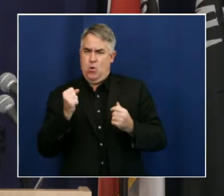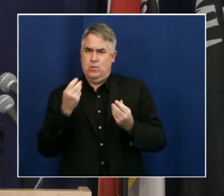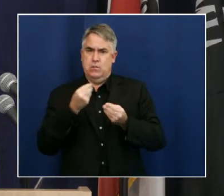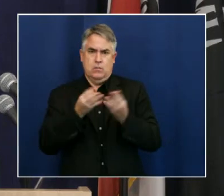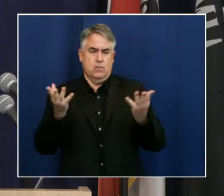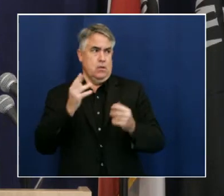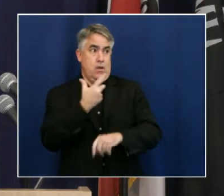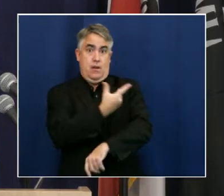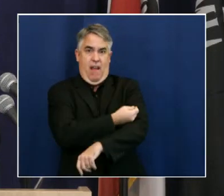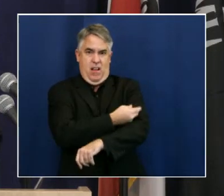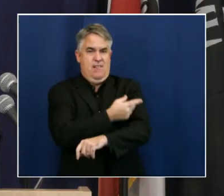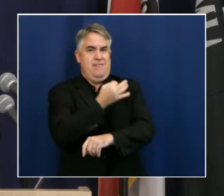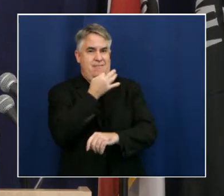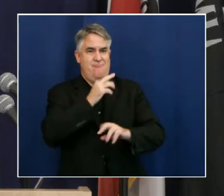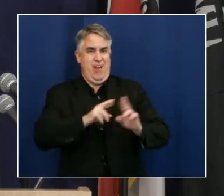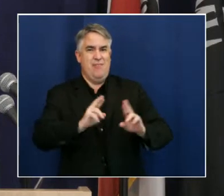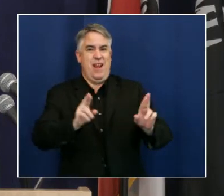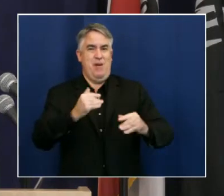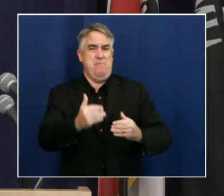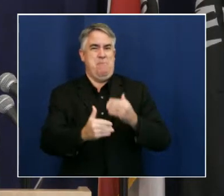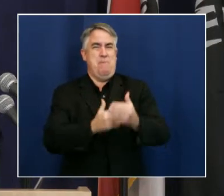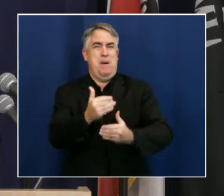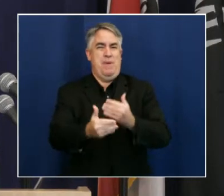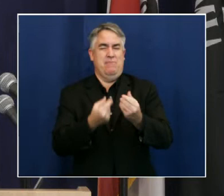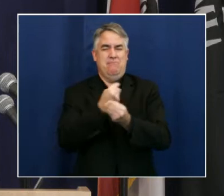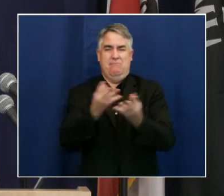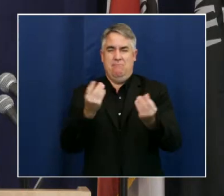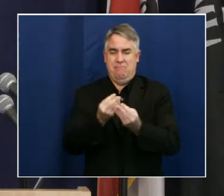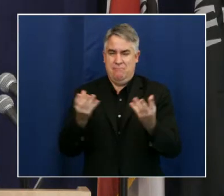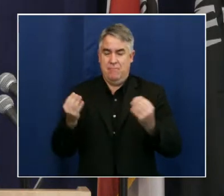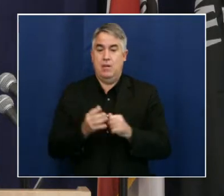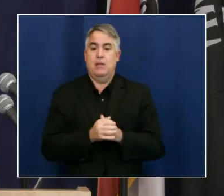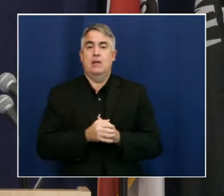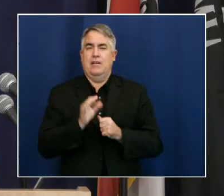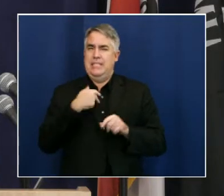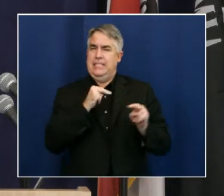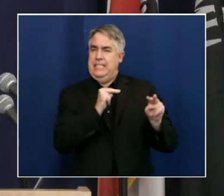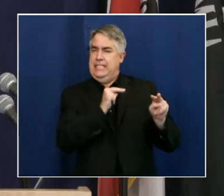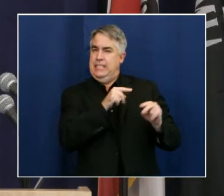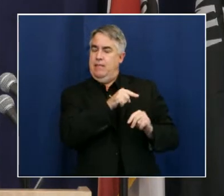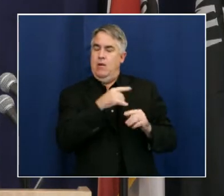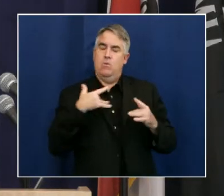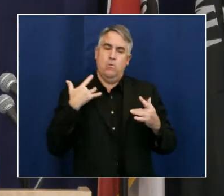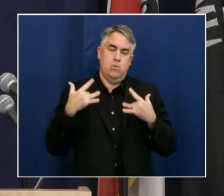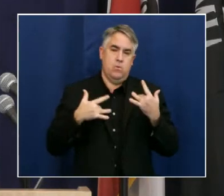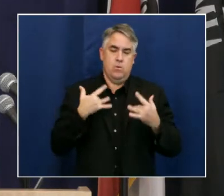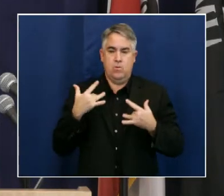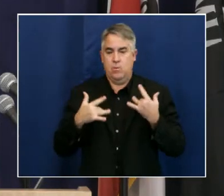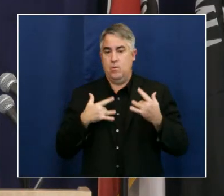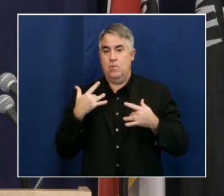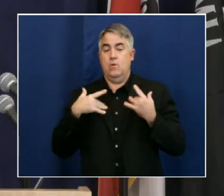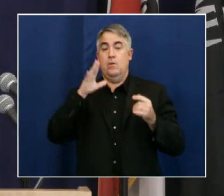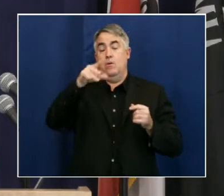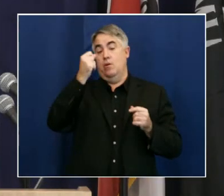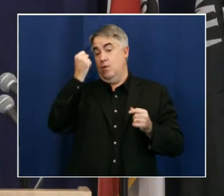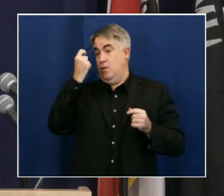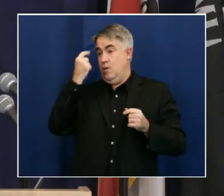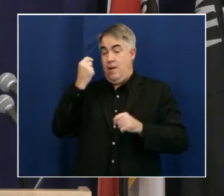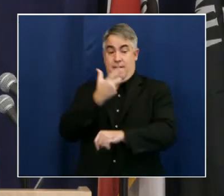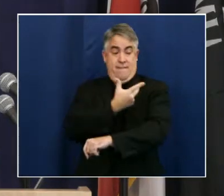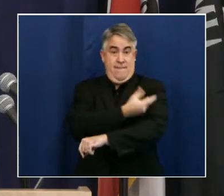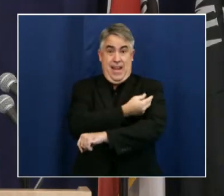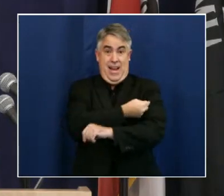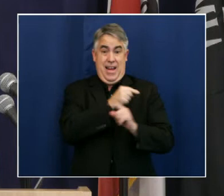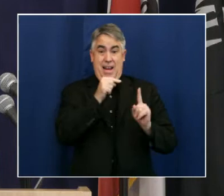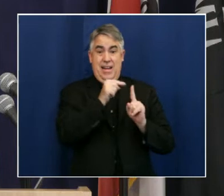of vaccines and there's reason for optimism, there's a need for realism about the number of vaccines available, along with